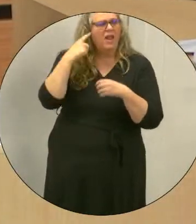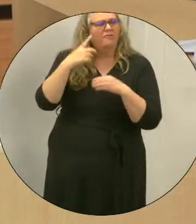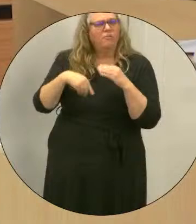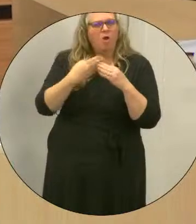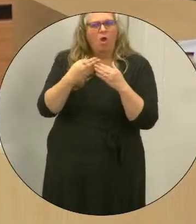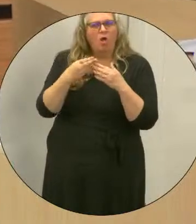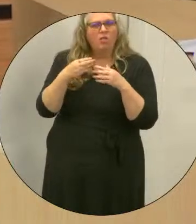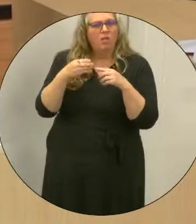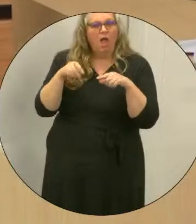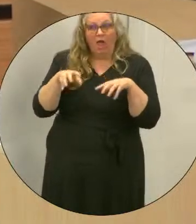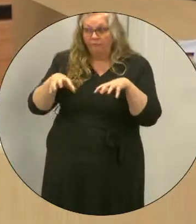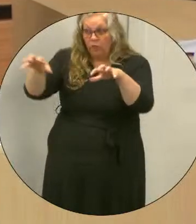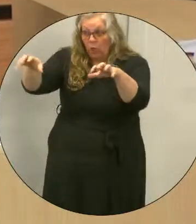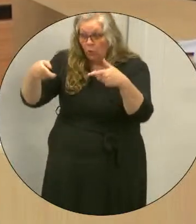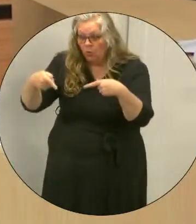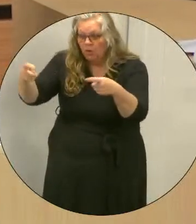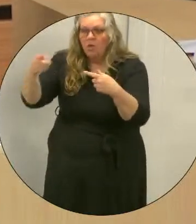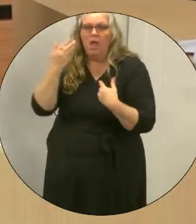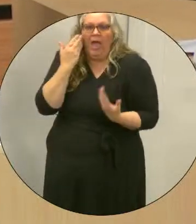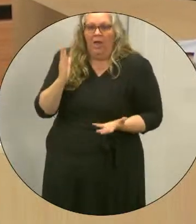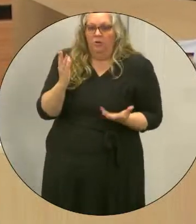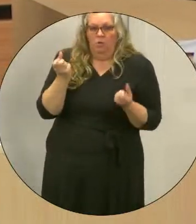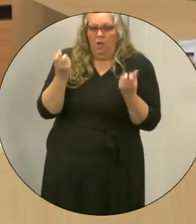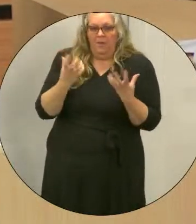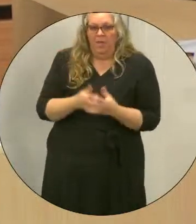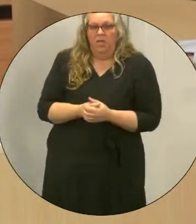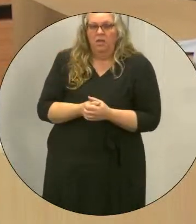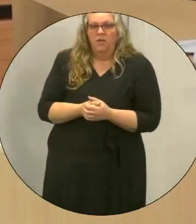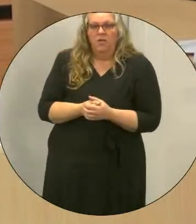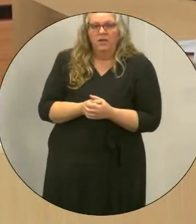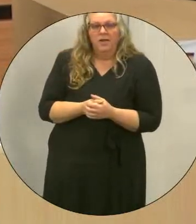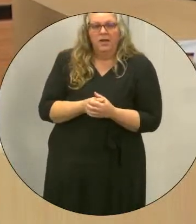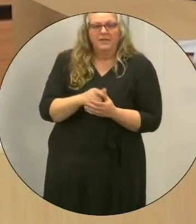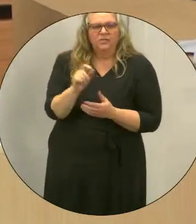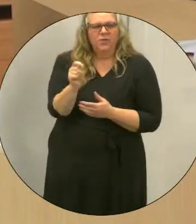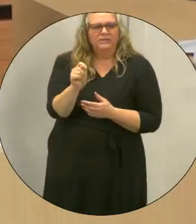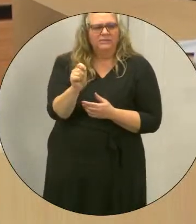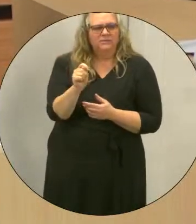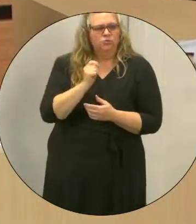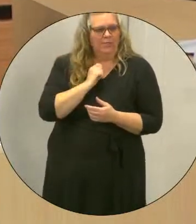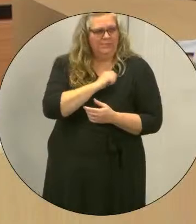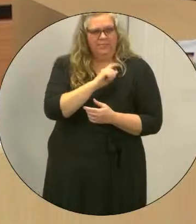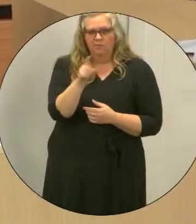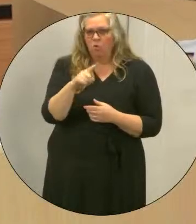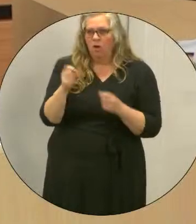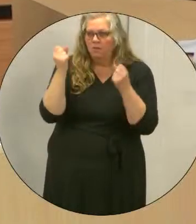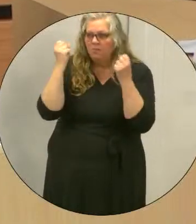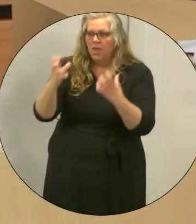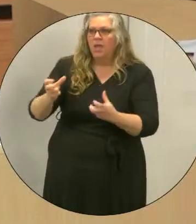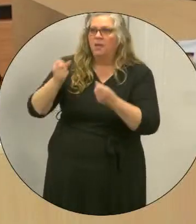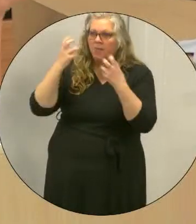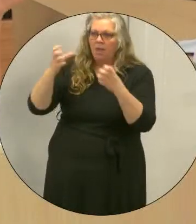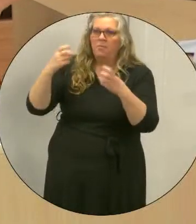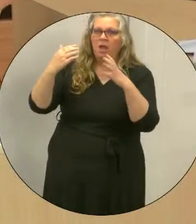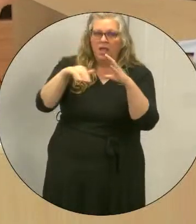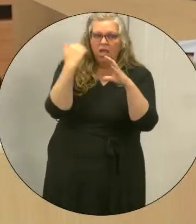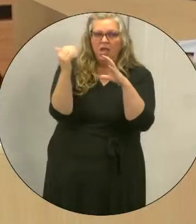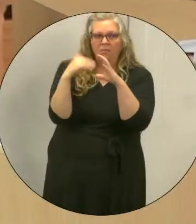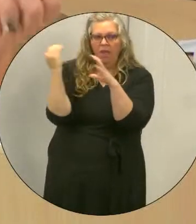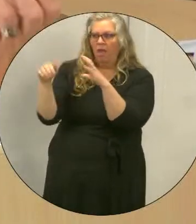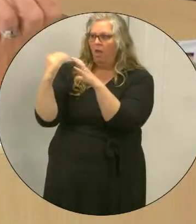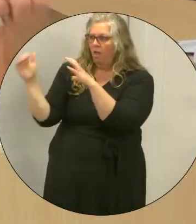have received, I'm not sure how many, as Trustee Zamora said, dozens and dozens and dozens of